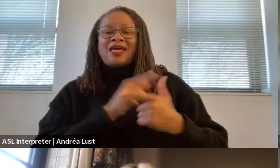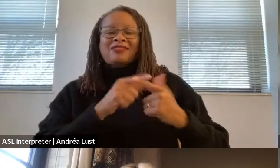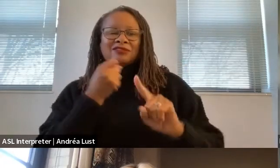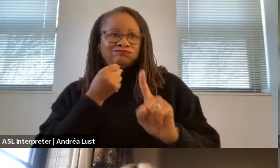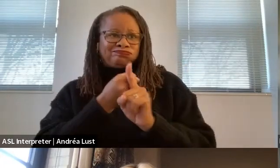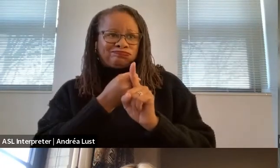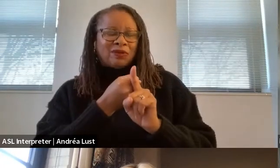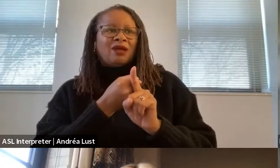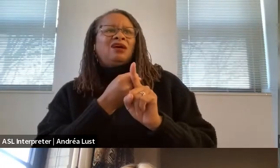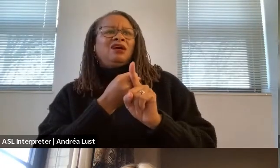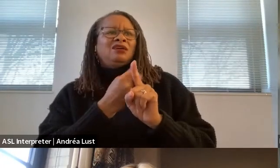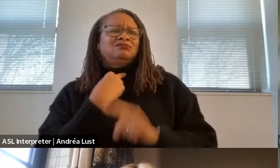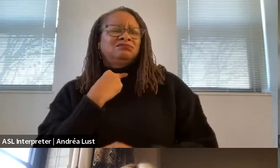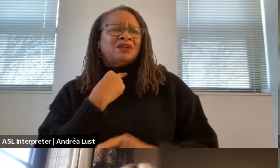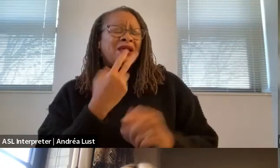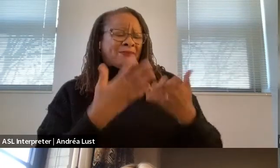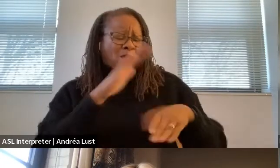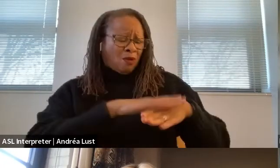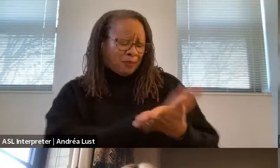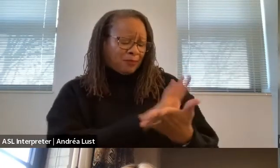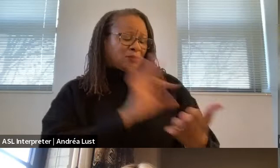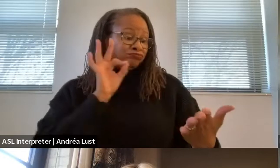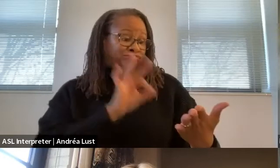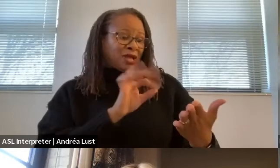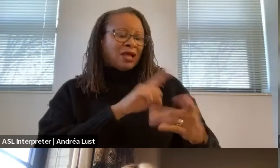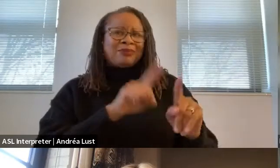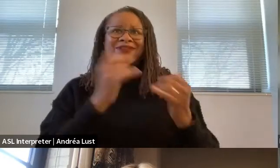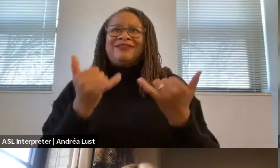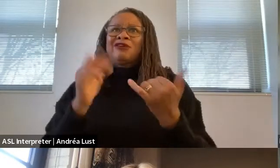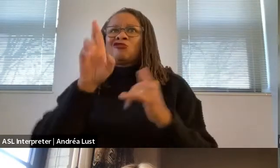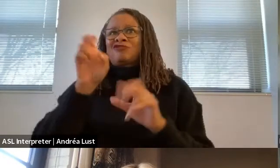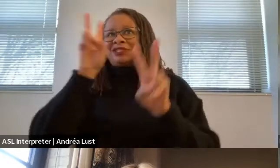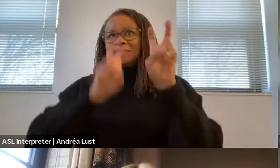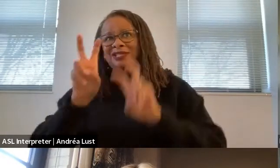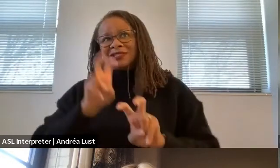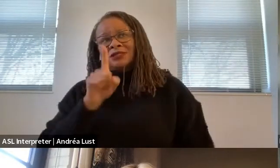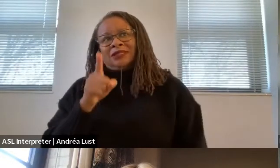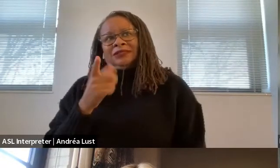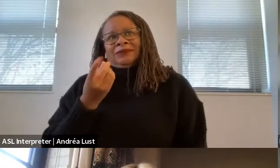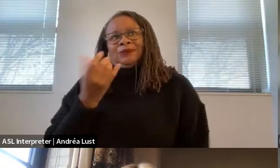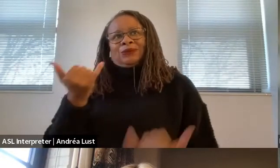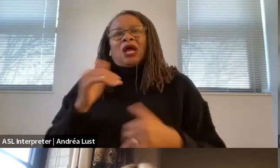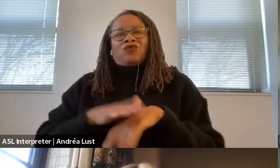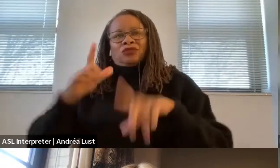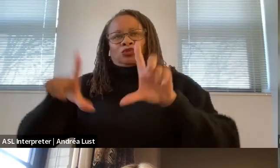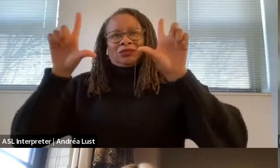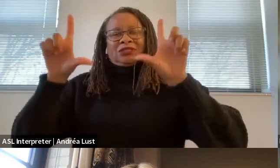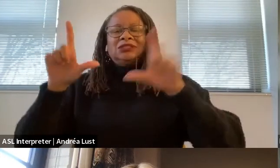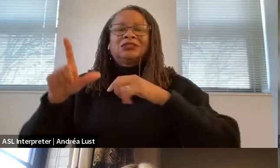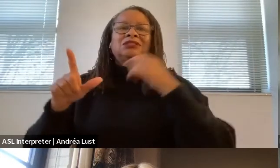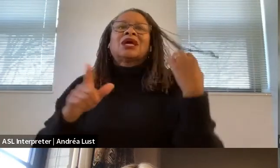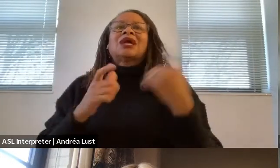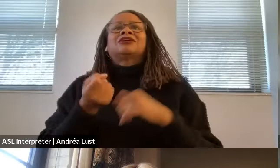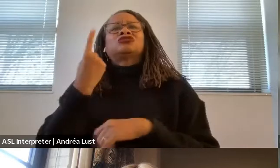It may have worked wonderfully on the page, but like you need to reassess and understand what doesn't work